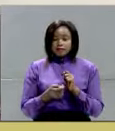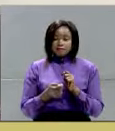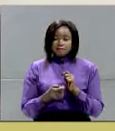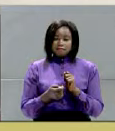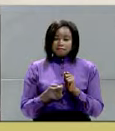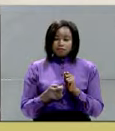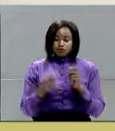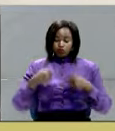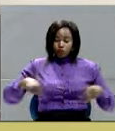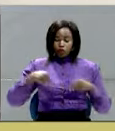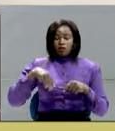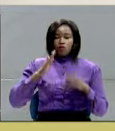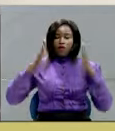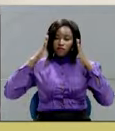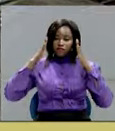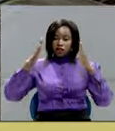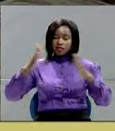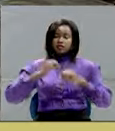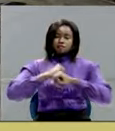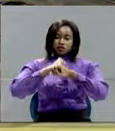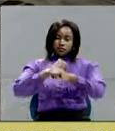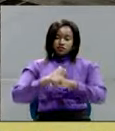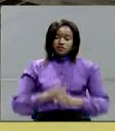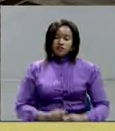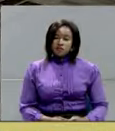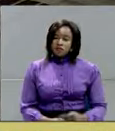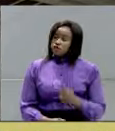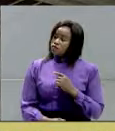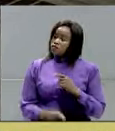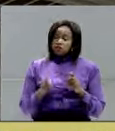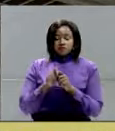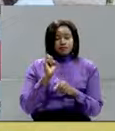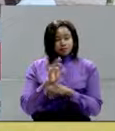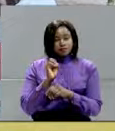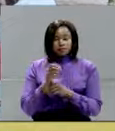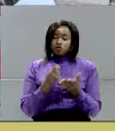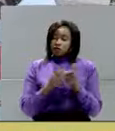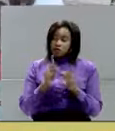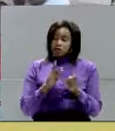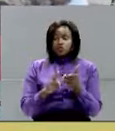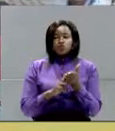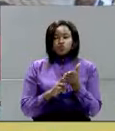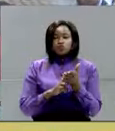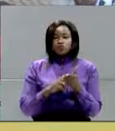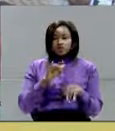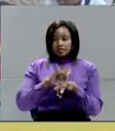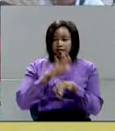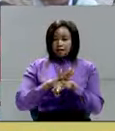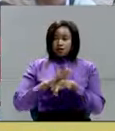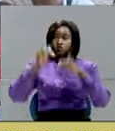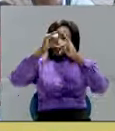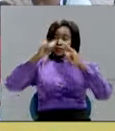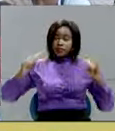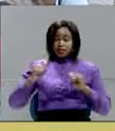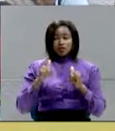We are focusing on prevention because... Diana Twine also advised Ugandans to make use of the treated mosquito bed nets to avoid